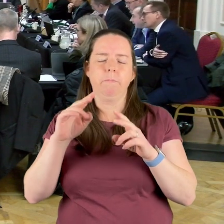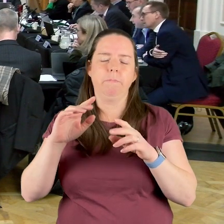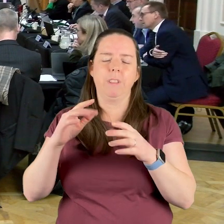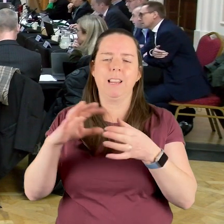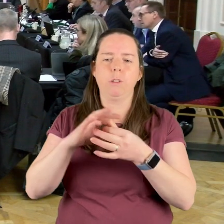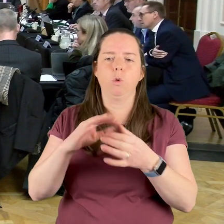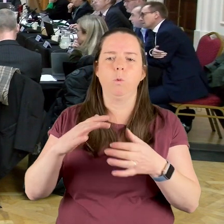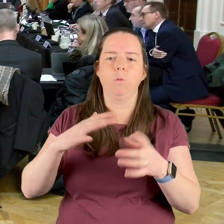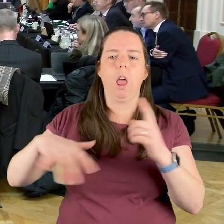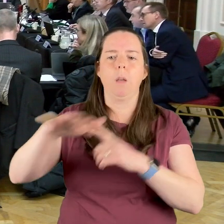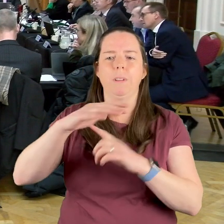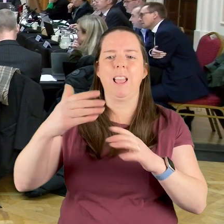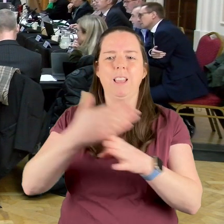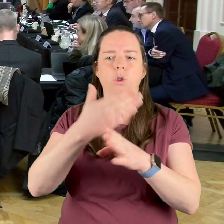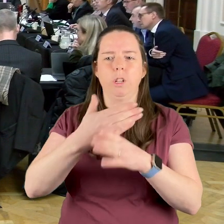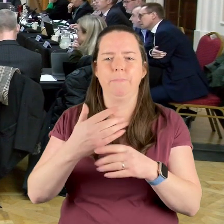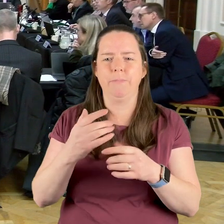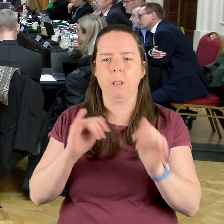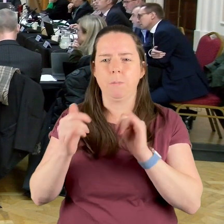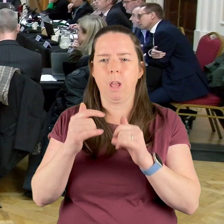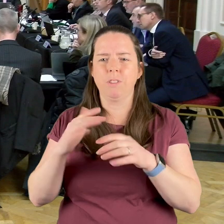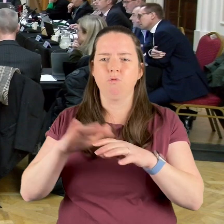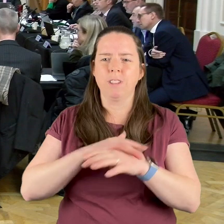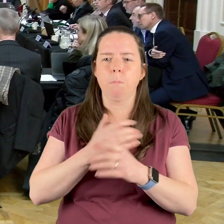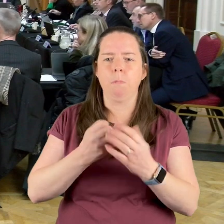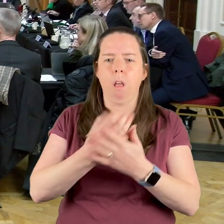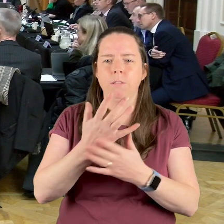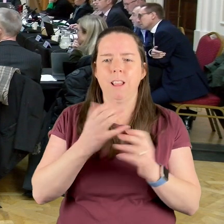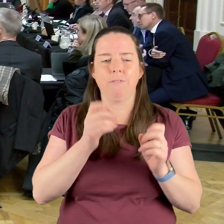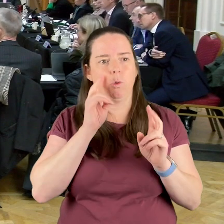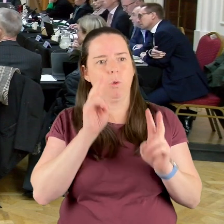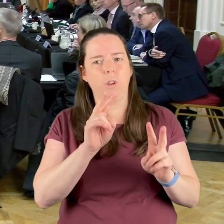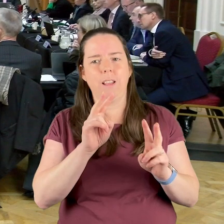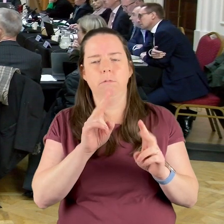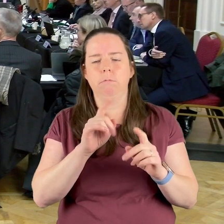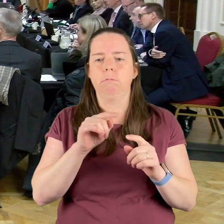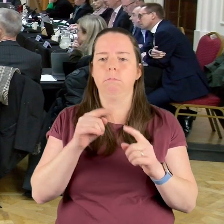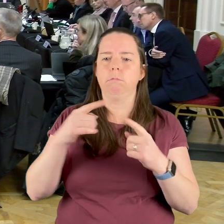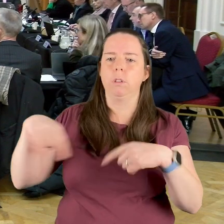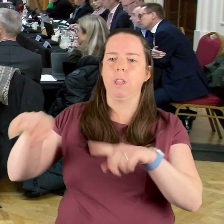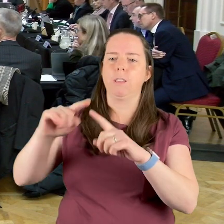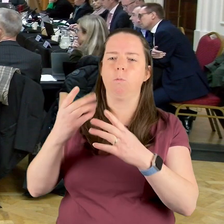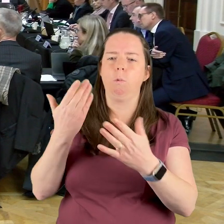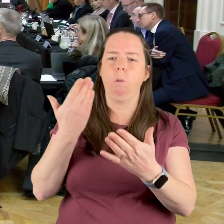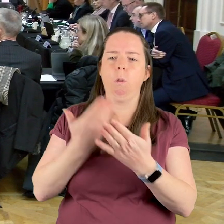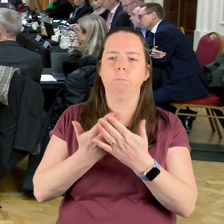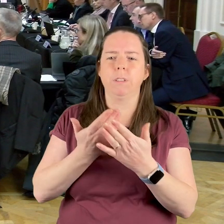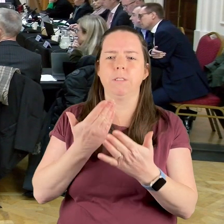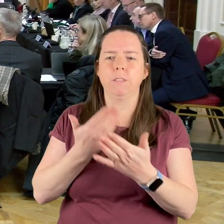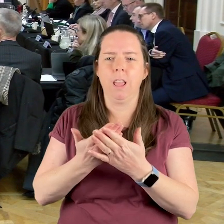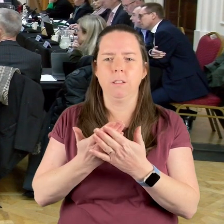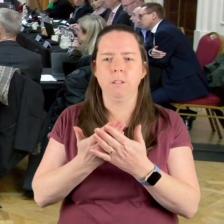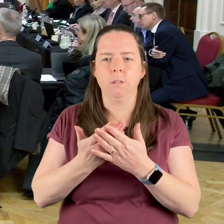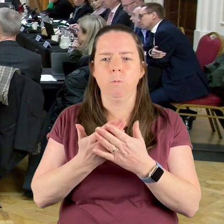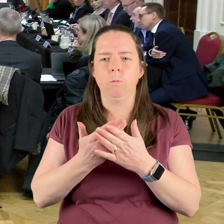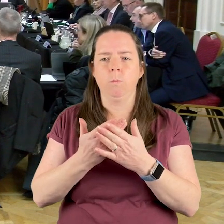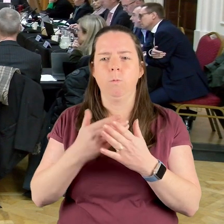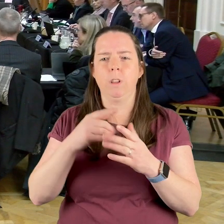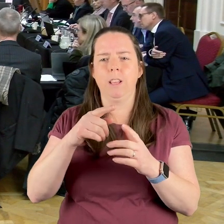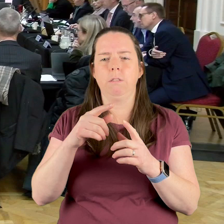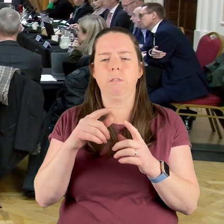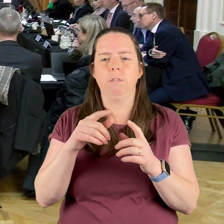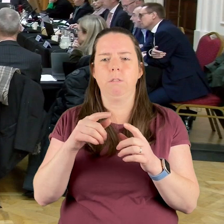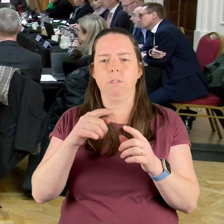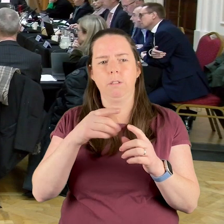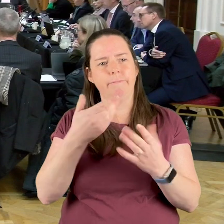the health core benefits of your climate action. Sometimes even the green plans that I had a look at, they